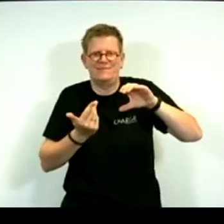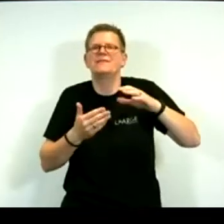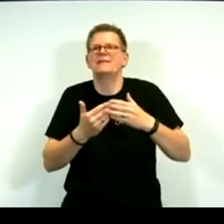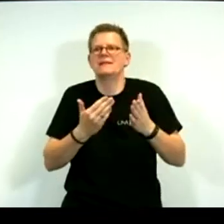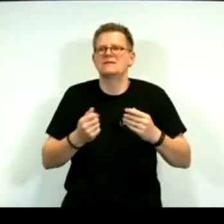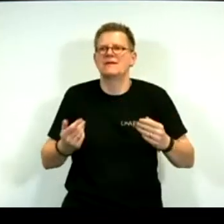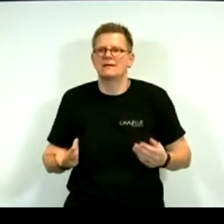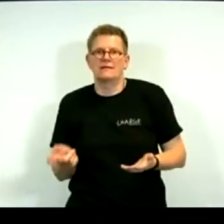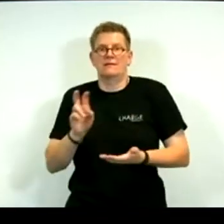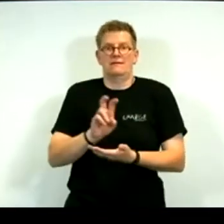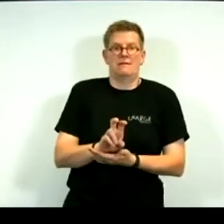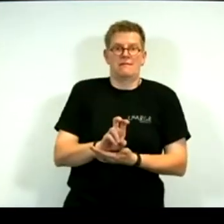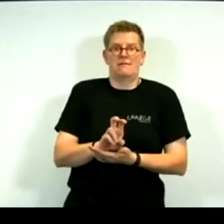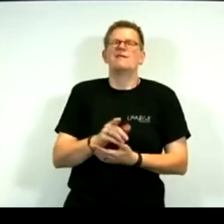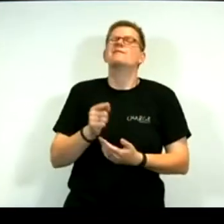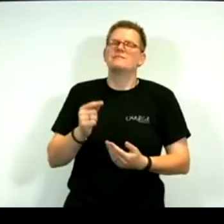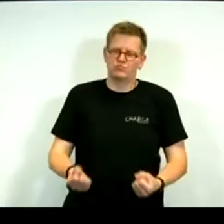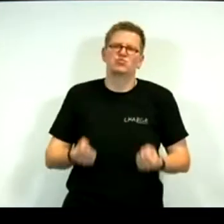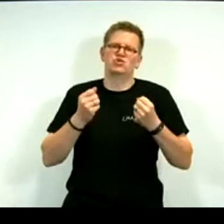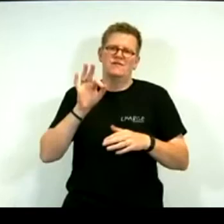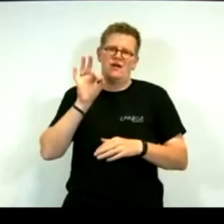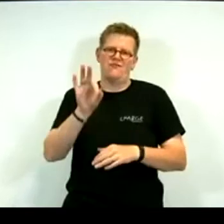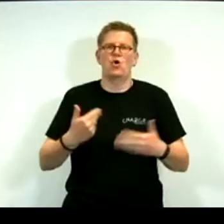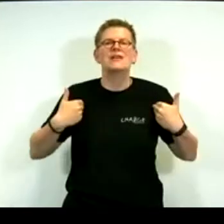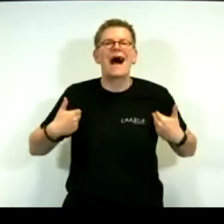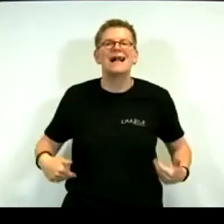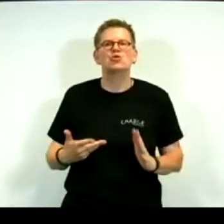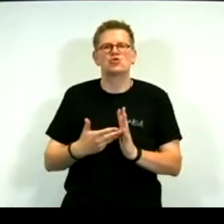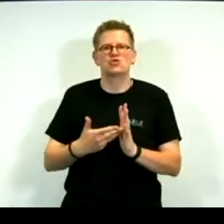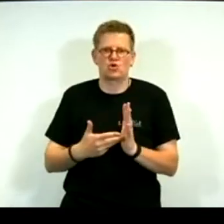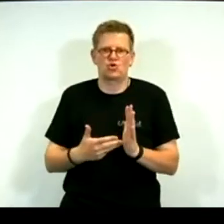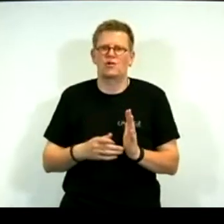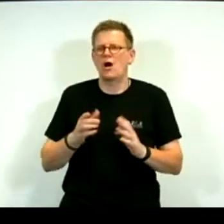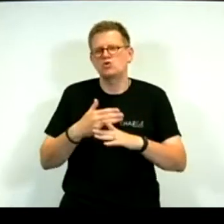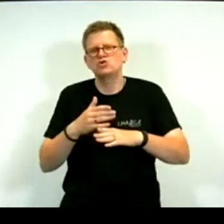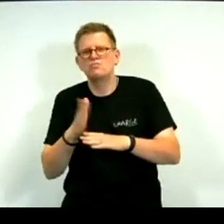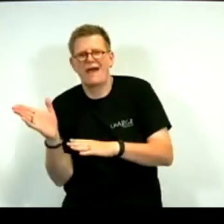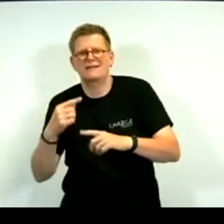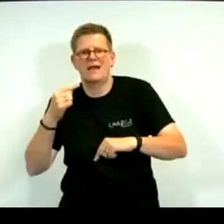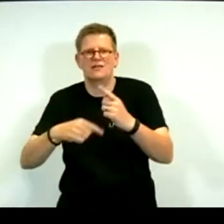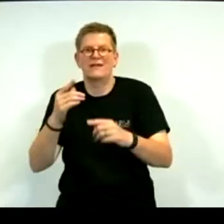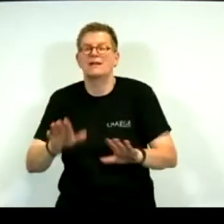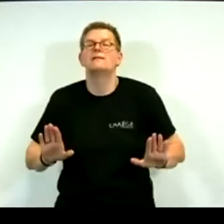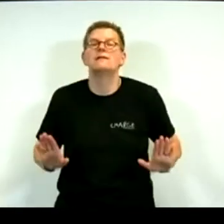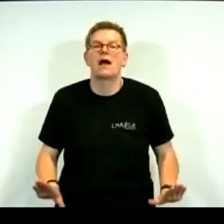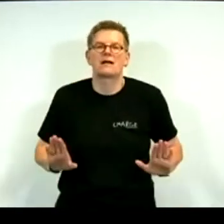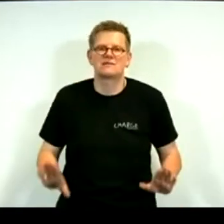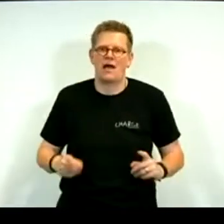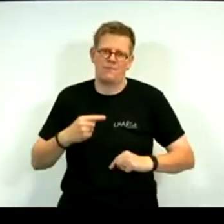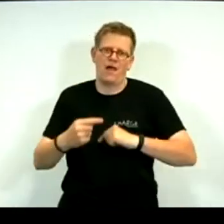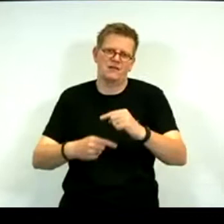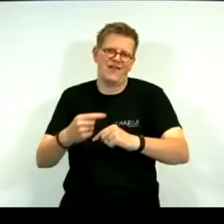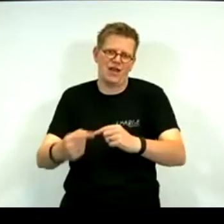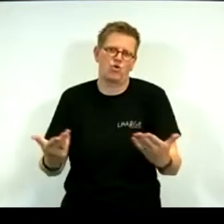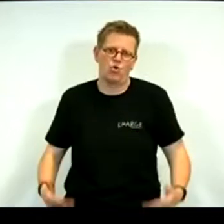postural control develops very late and very slowly. And I think as I've